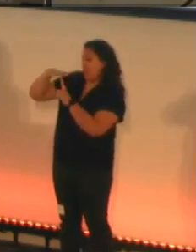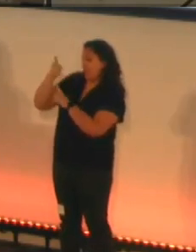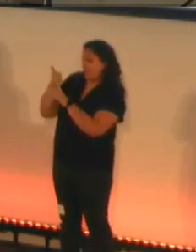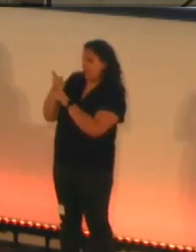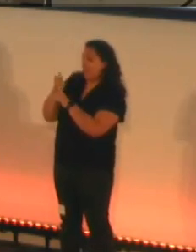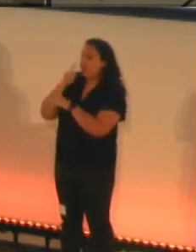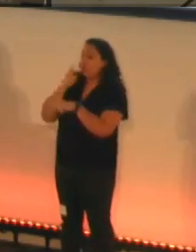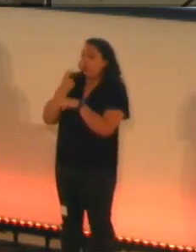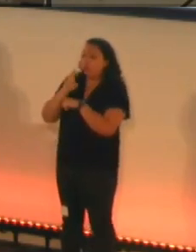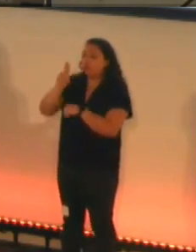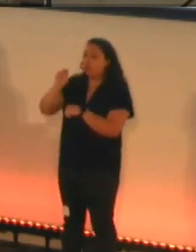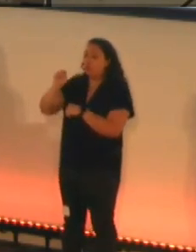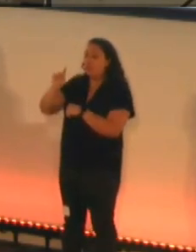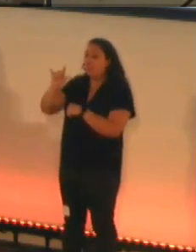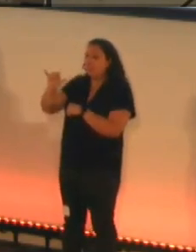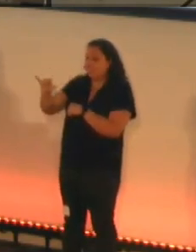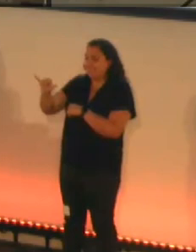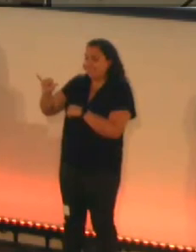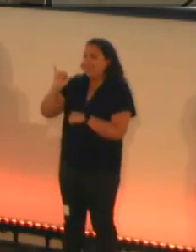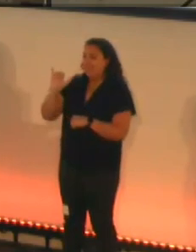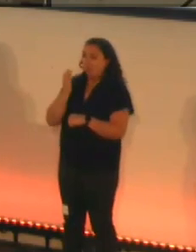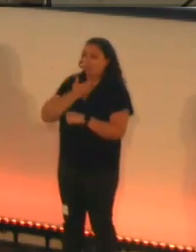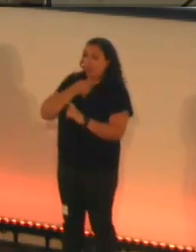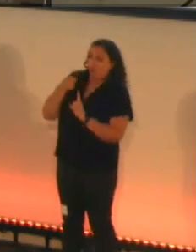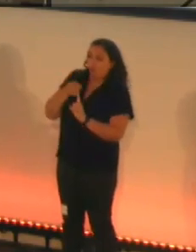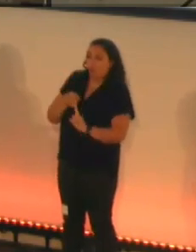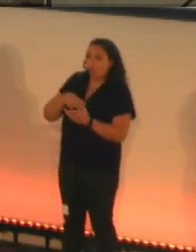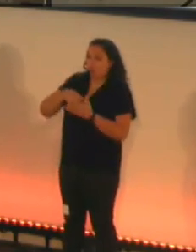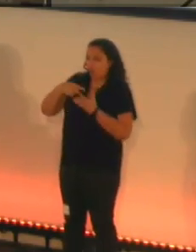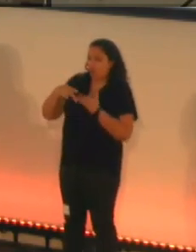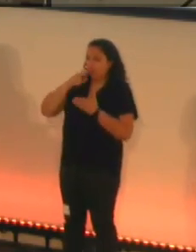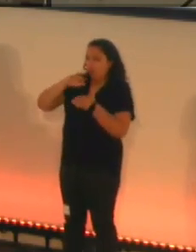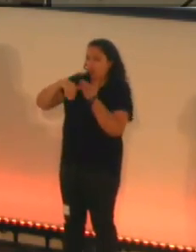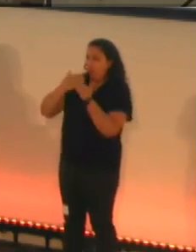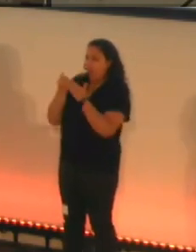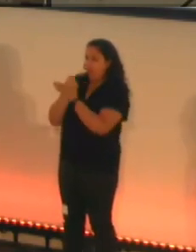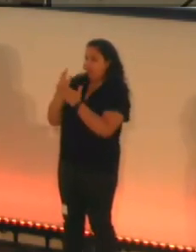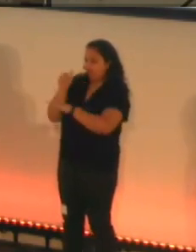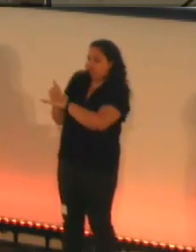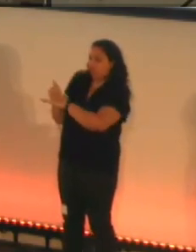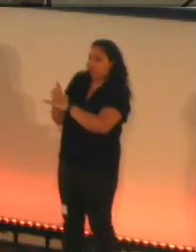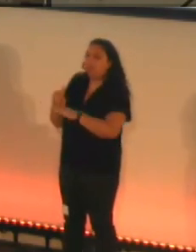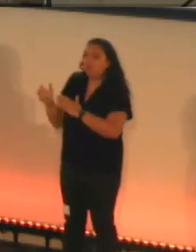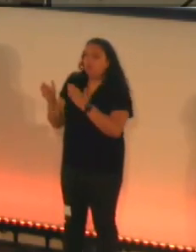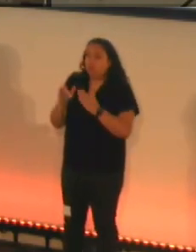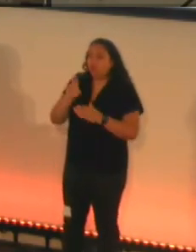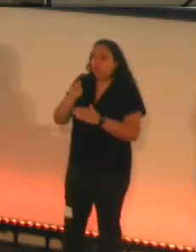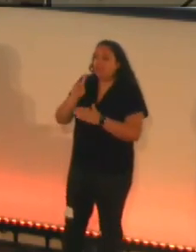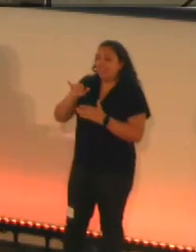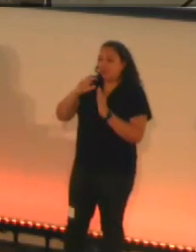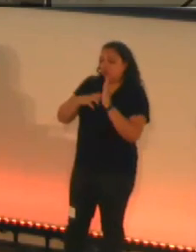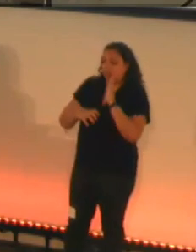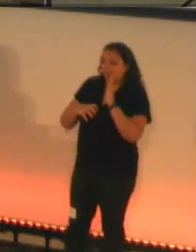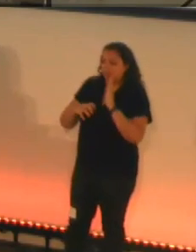we used Unity as our core program to do all of this stuff in. We used Unity scripts and